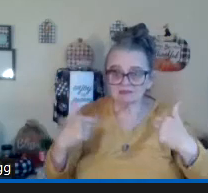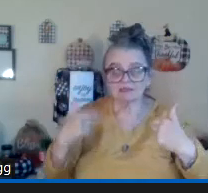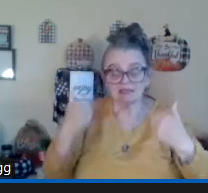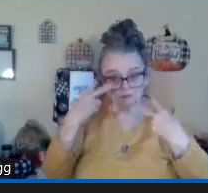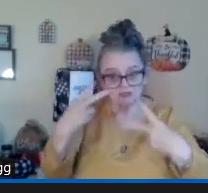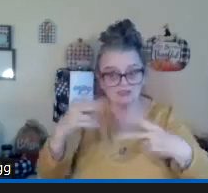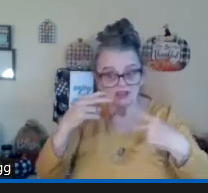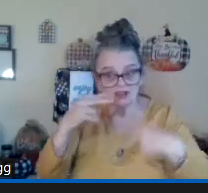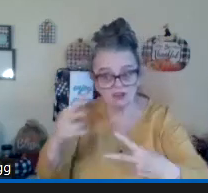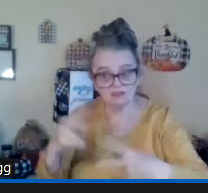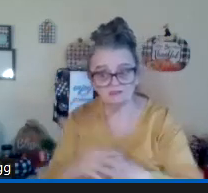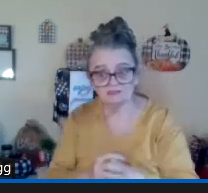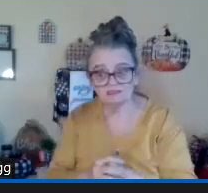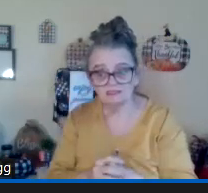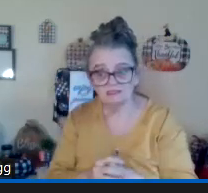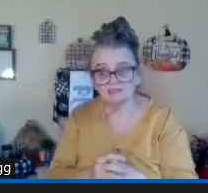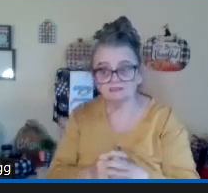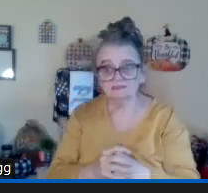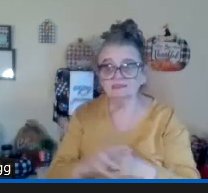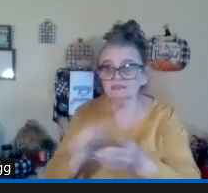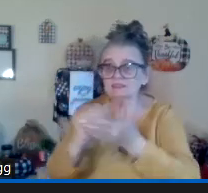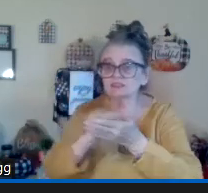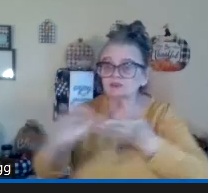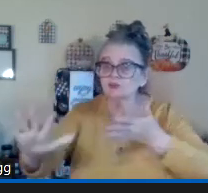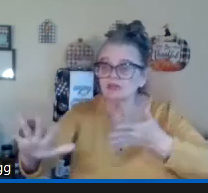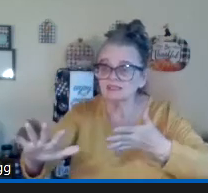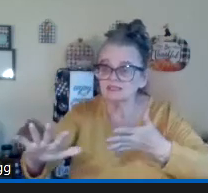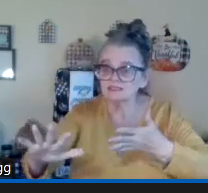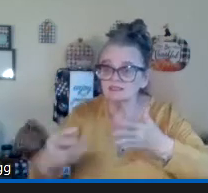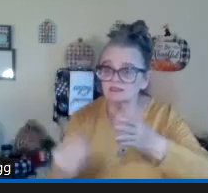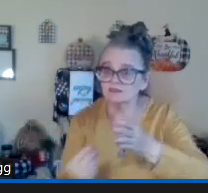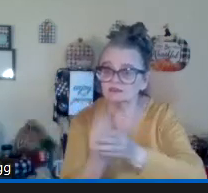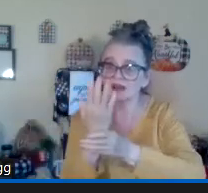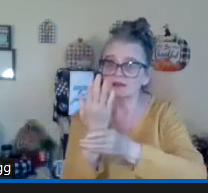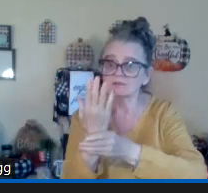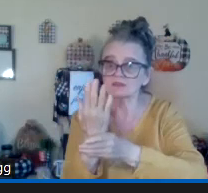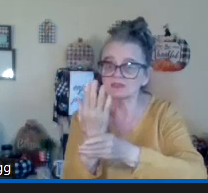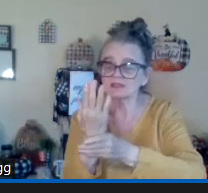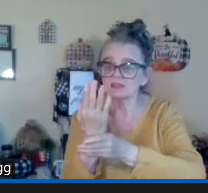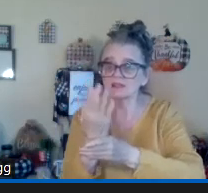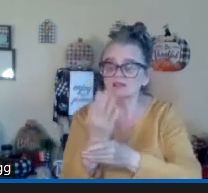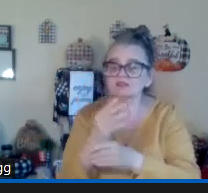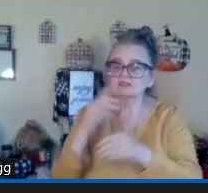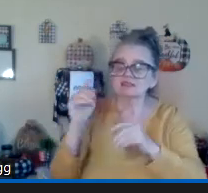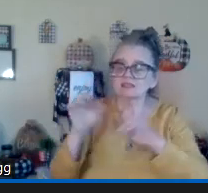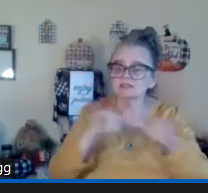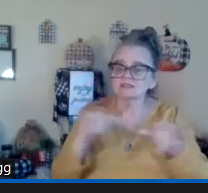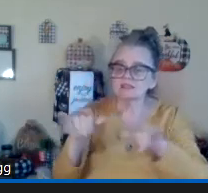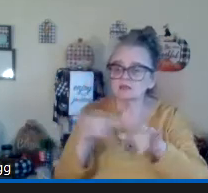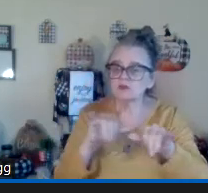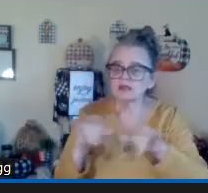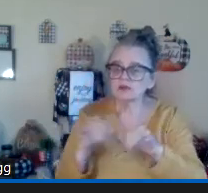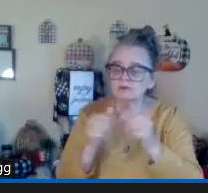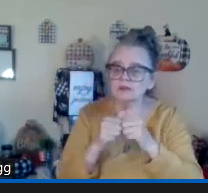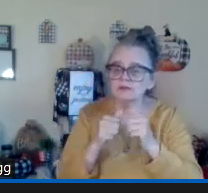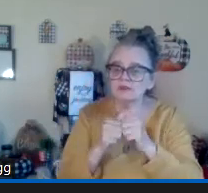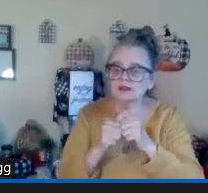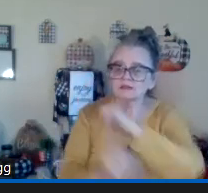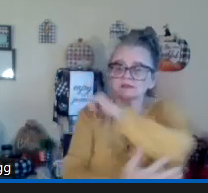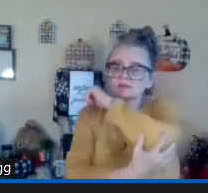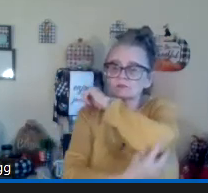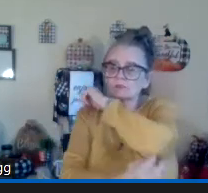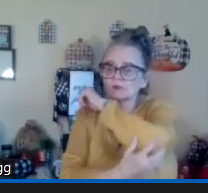comes, like we just saw. It destroys the crops. So it's the same way